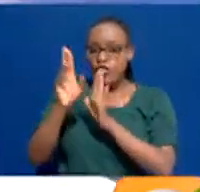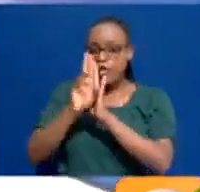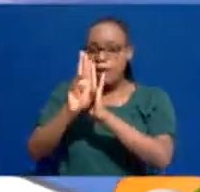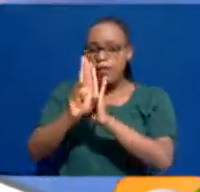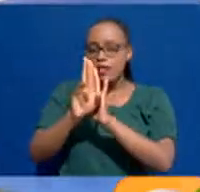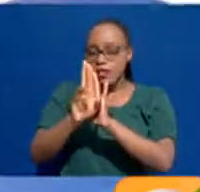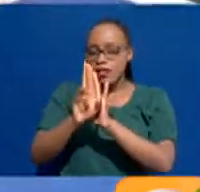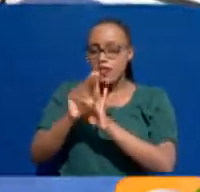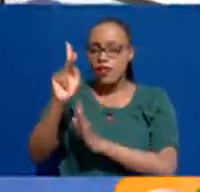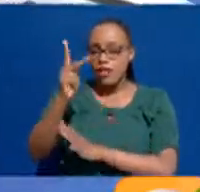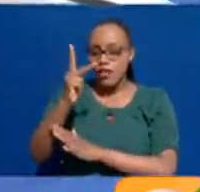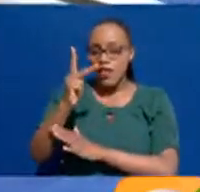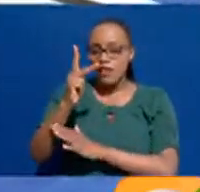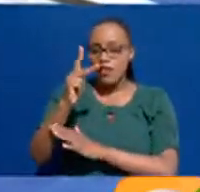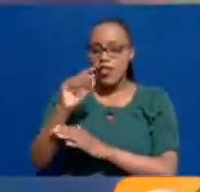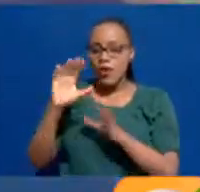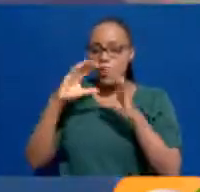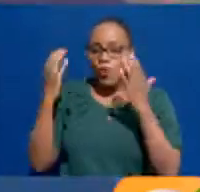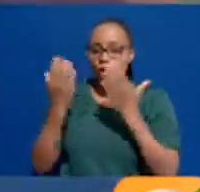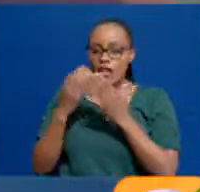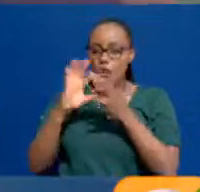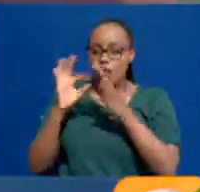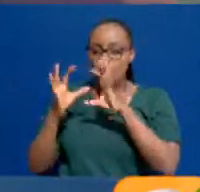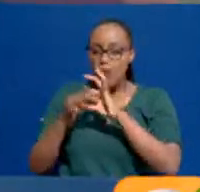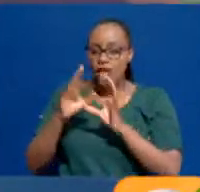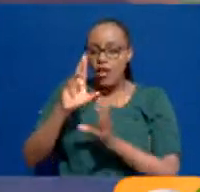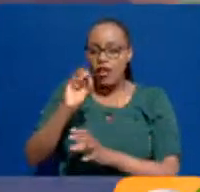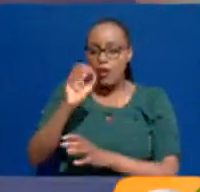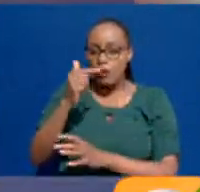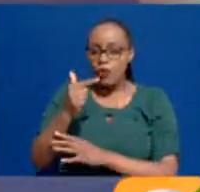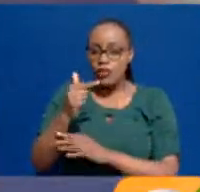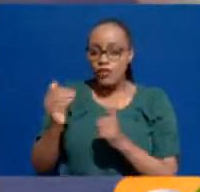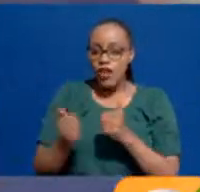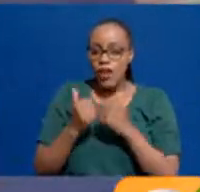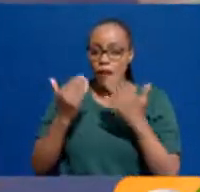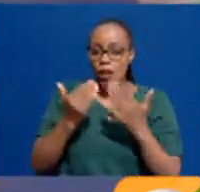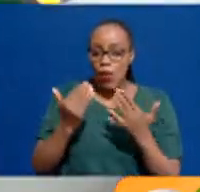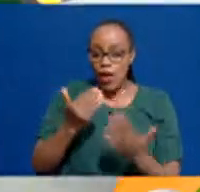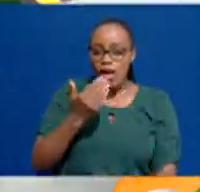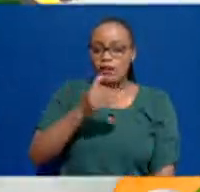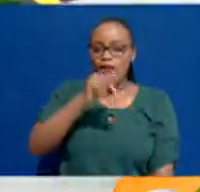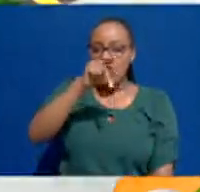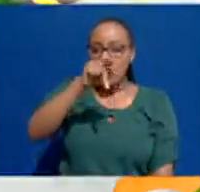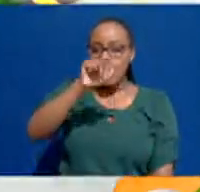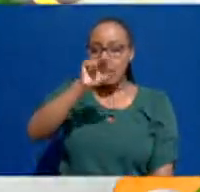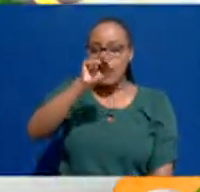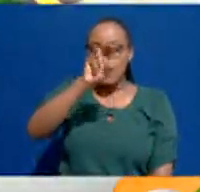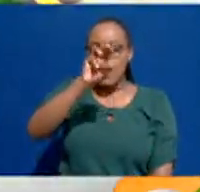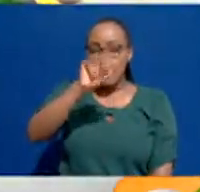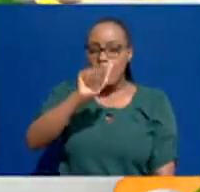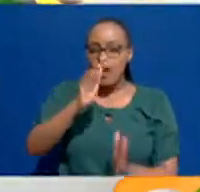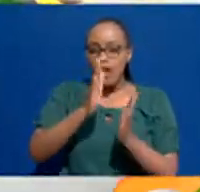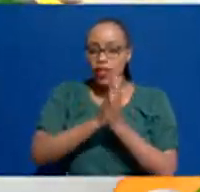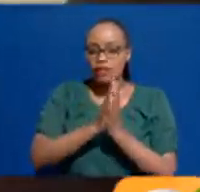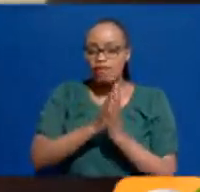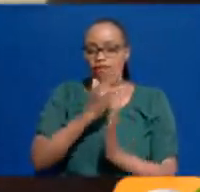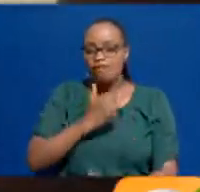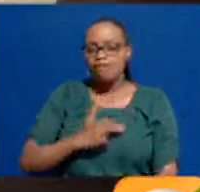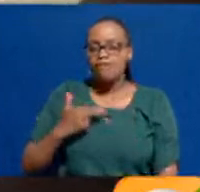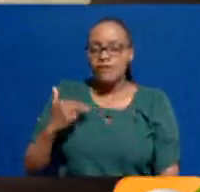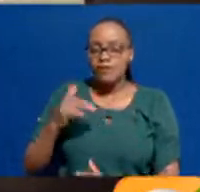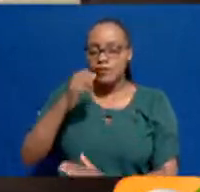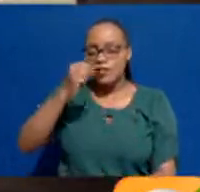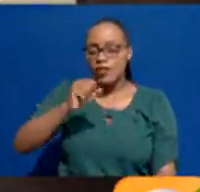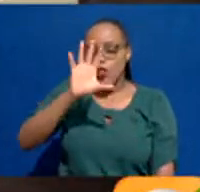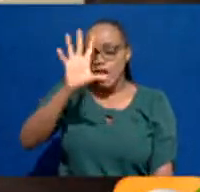World Robotic Olympiad competition to be held in Panama, Denmark and South Africa. For